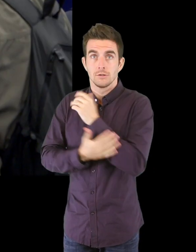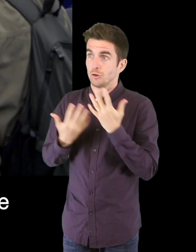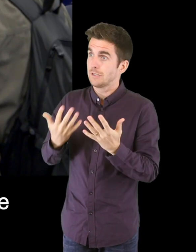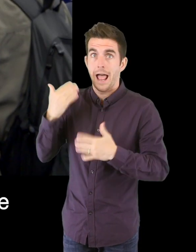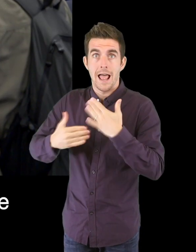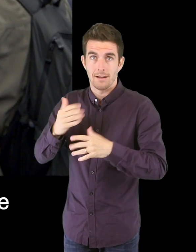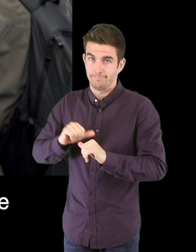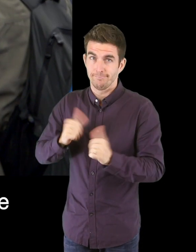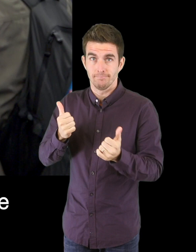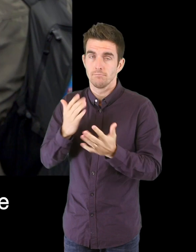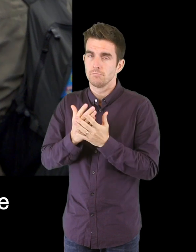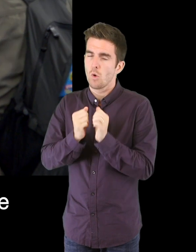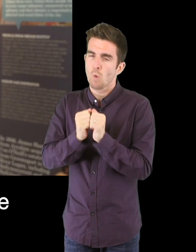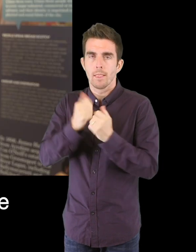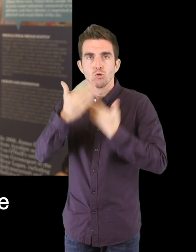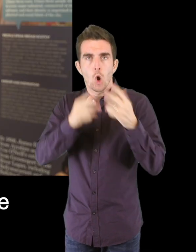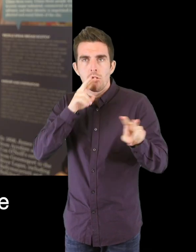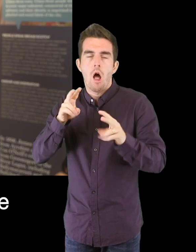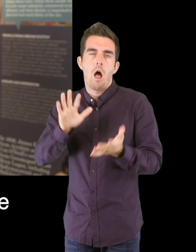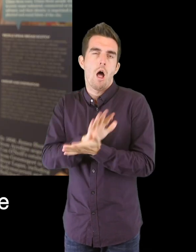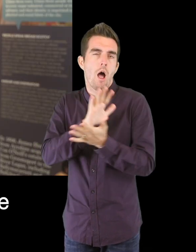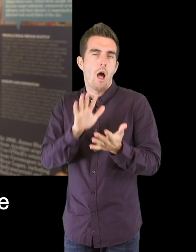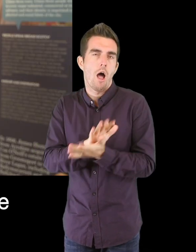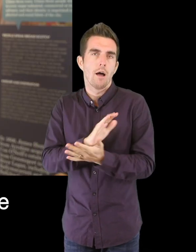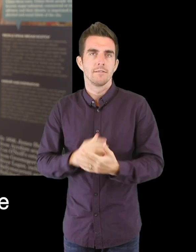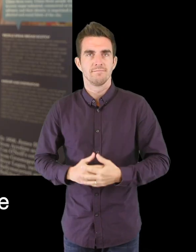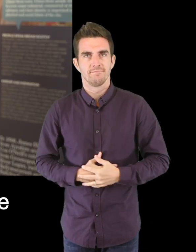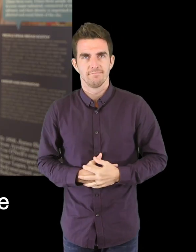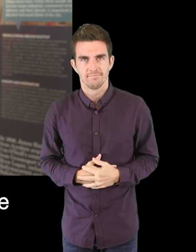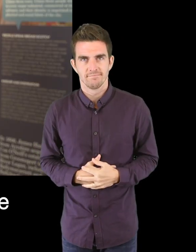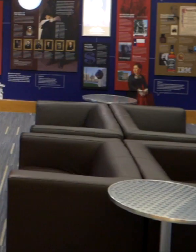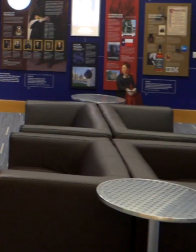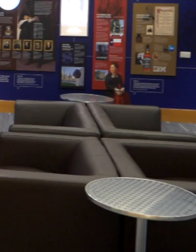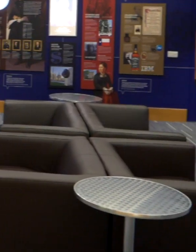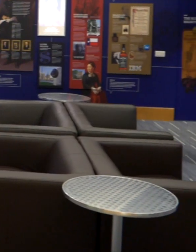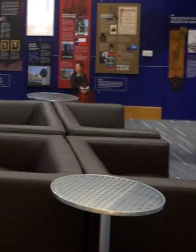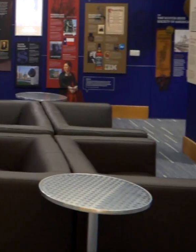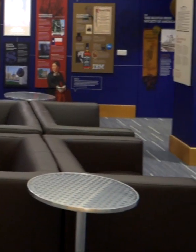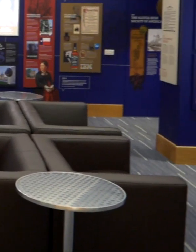It truly is a story worth sharing and one we hope you have time to explore.